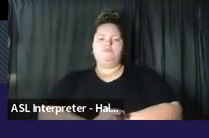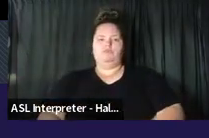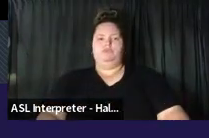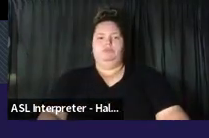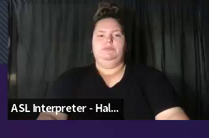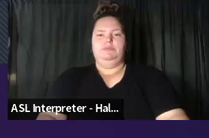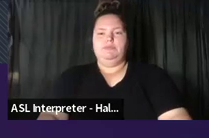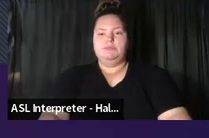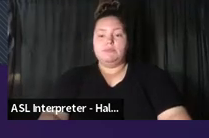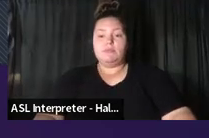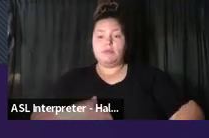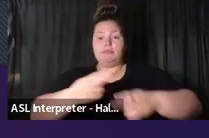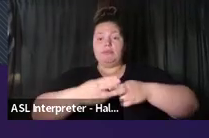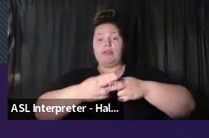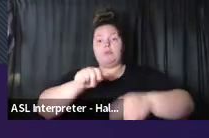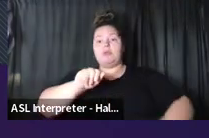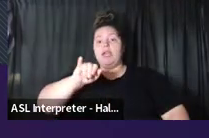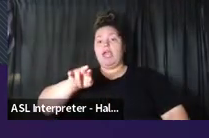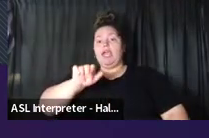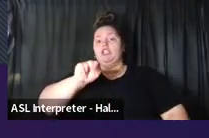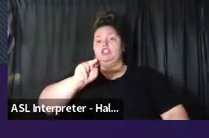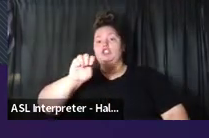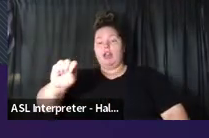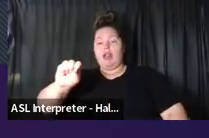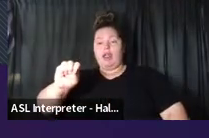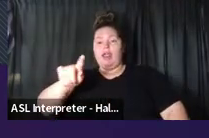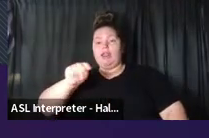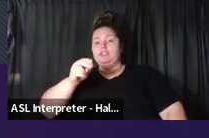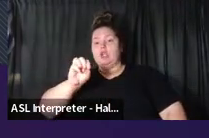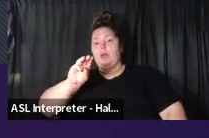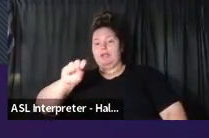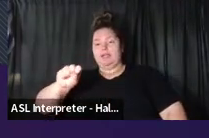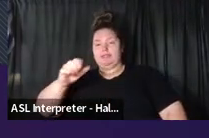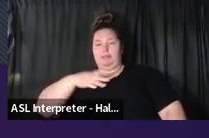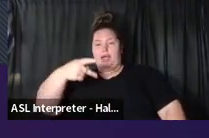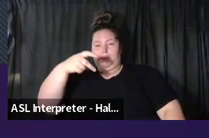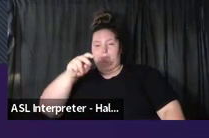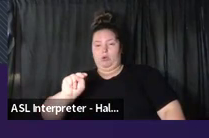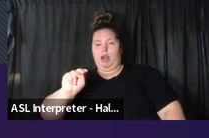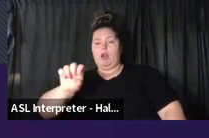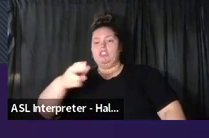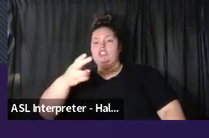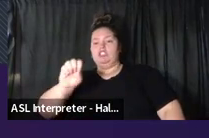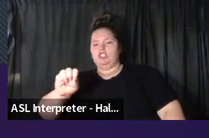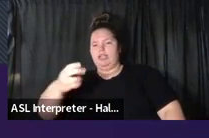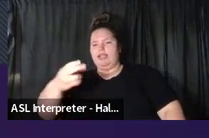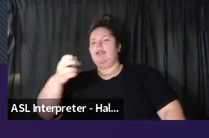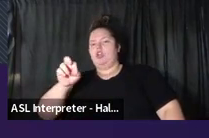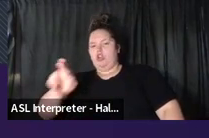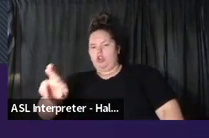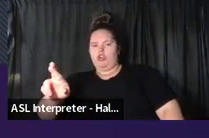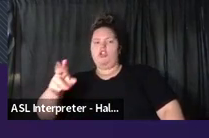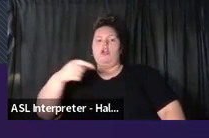My name is Ajaunè Thomas. My pronouns are she, her, hers. I am the Youth Assistive Technology Specialist at Michigan Disability